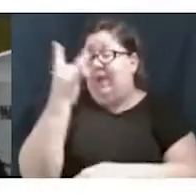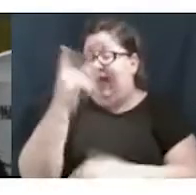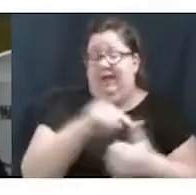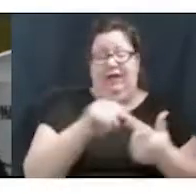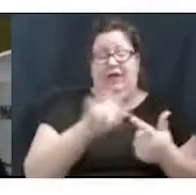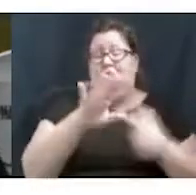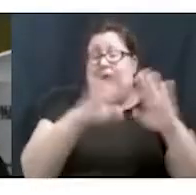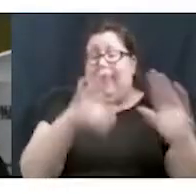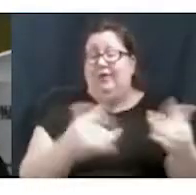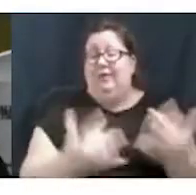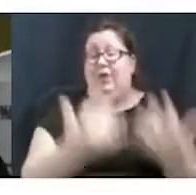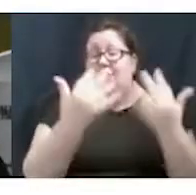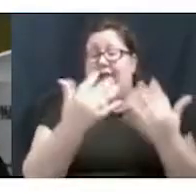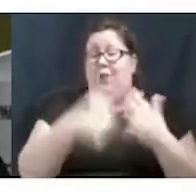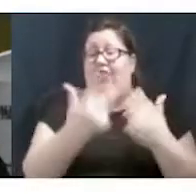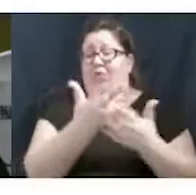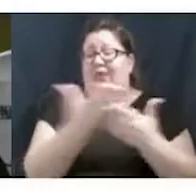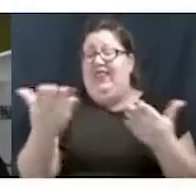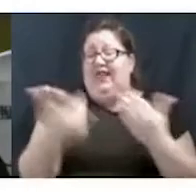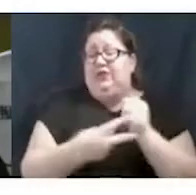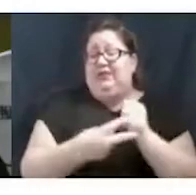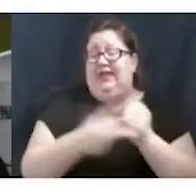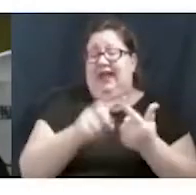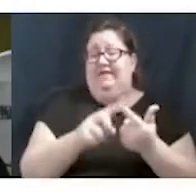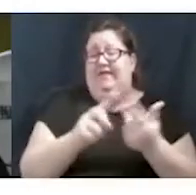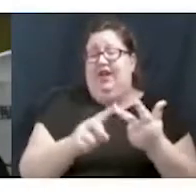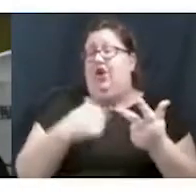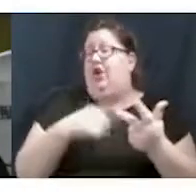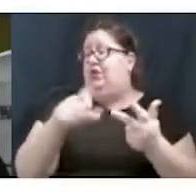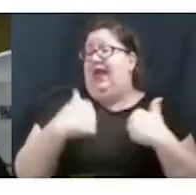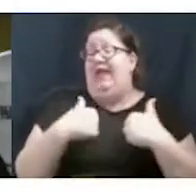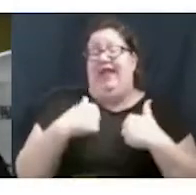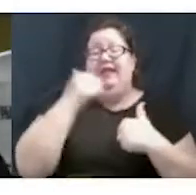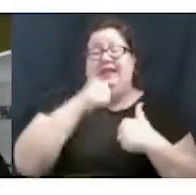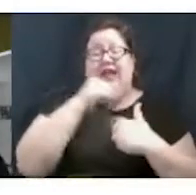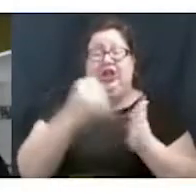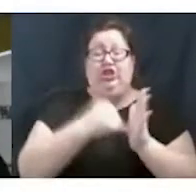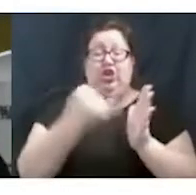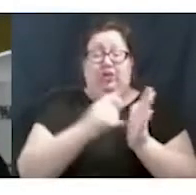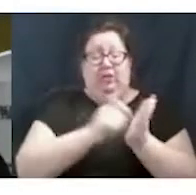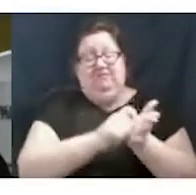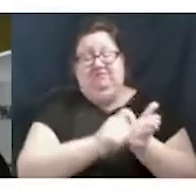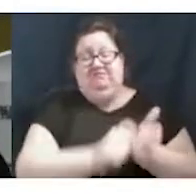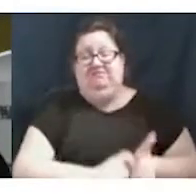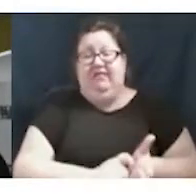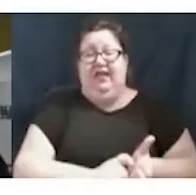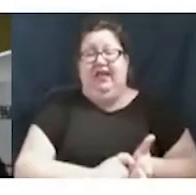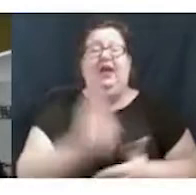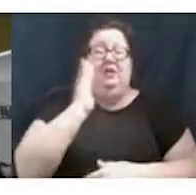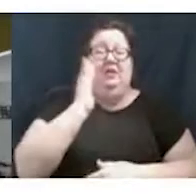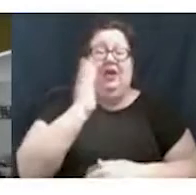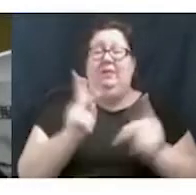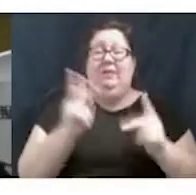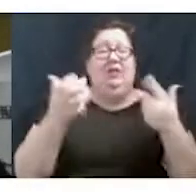do you save? So you could have a little daily journal where they work with those, and then we know that people don't want to talk